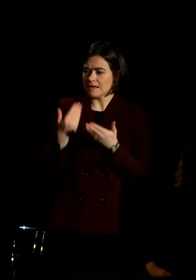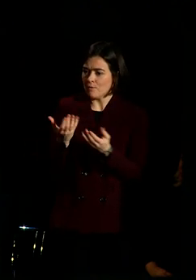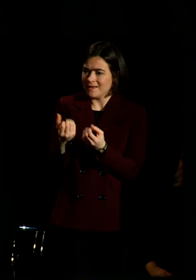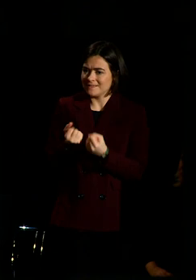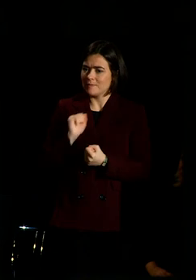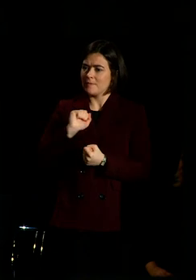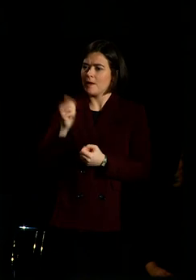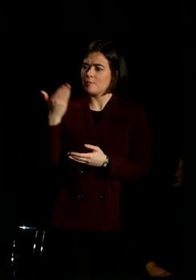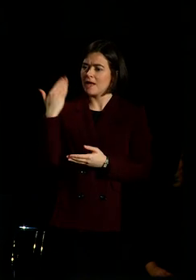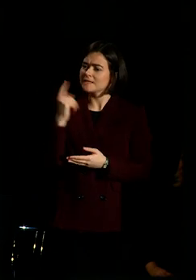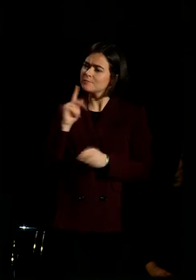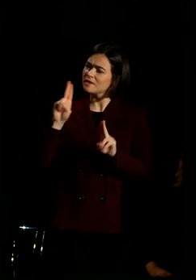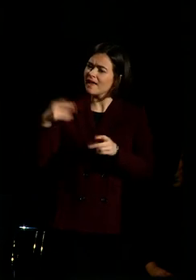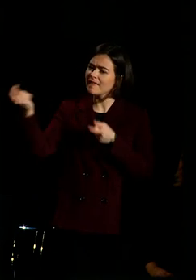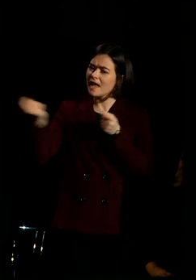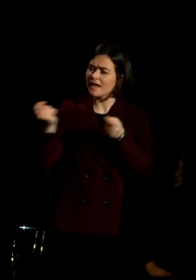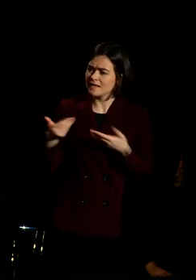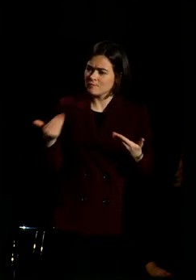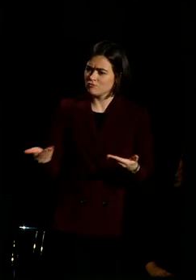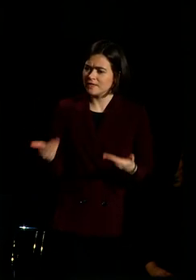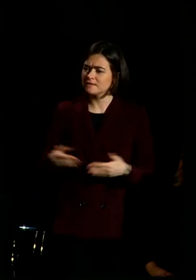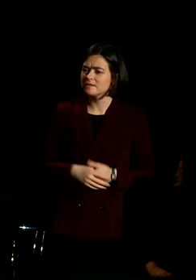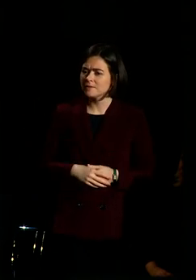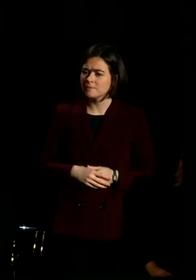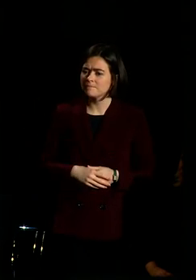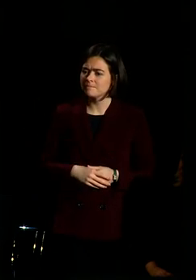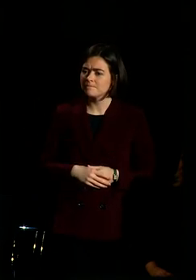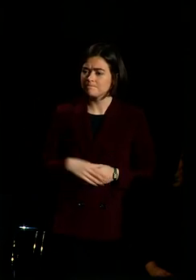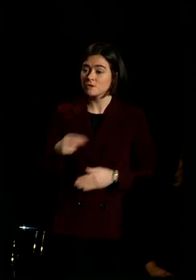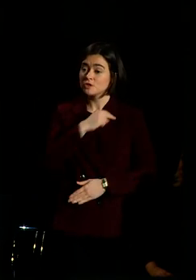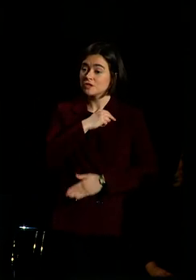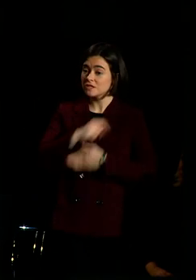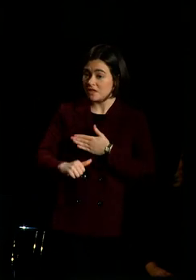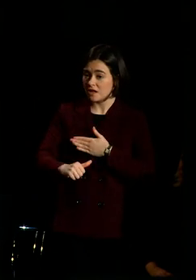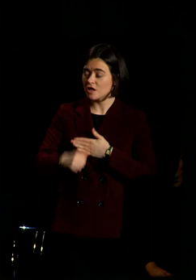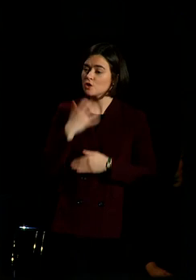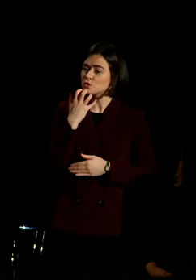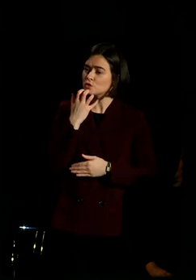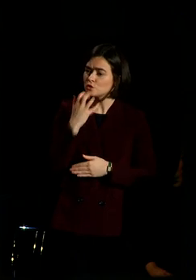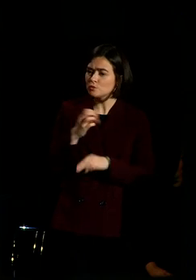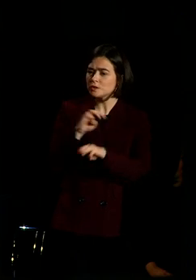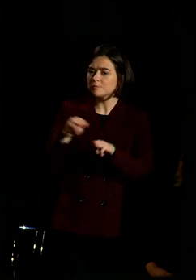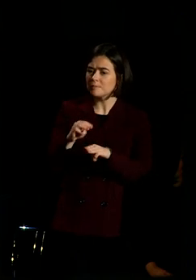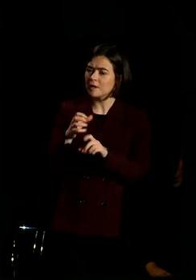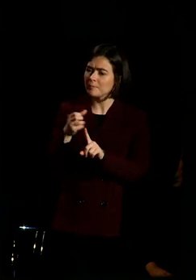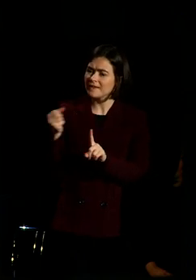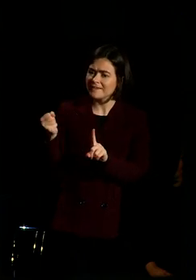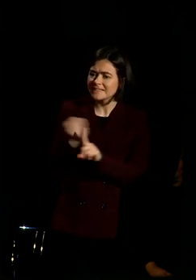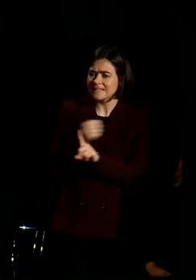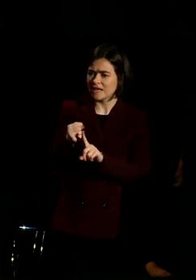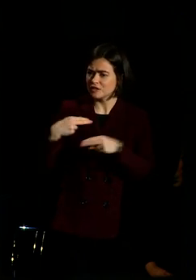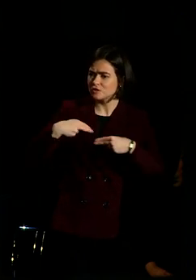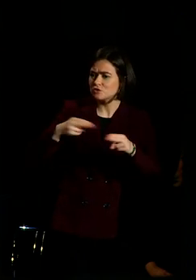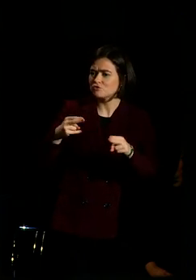but can they handle the present? Today, Jews are being attacked in the streets,